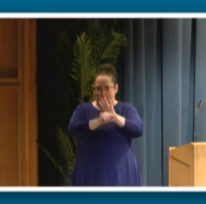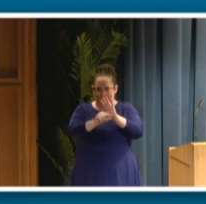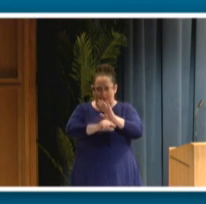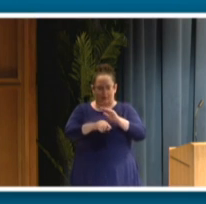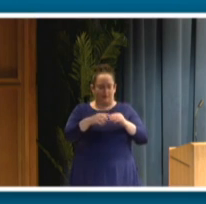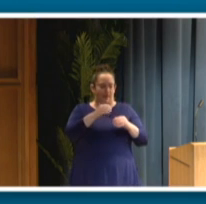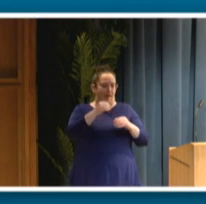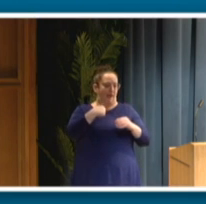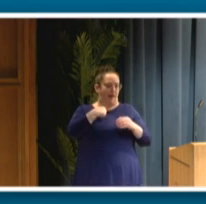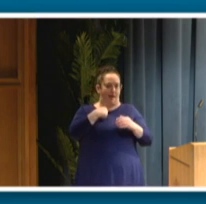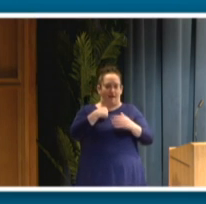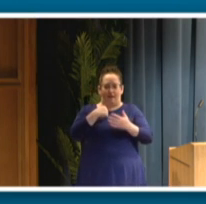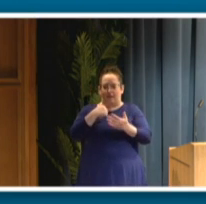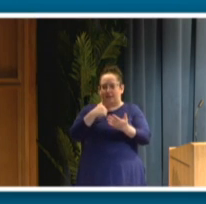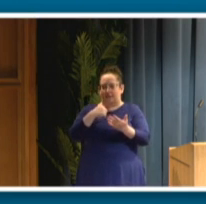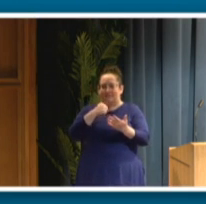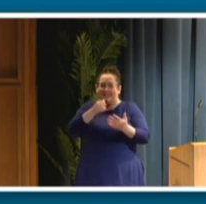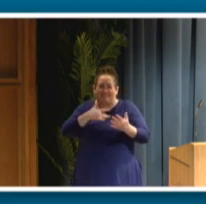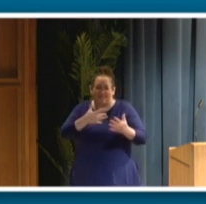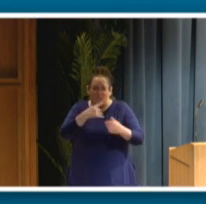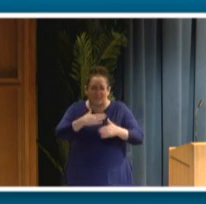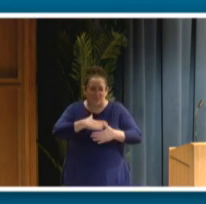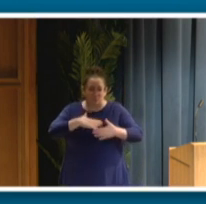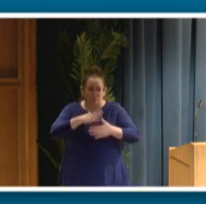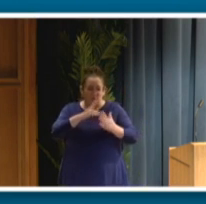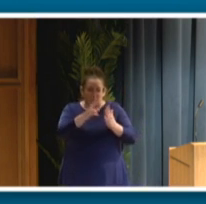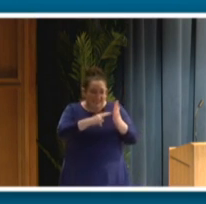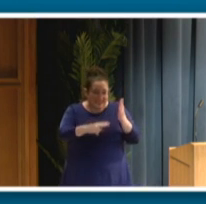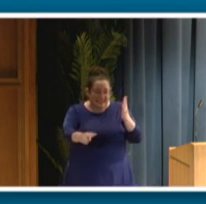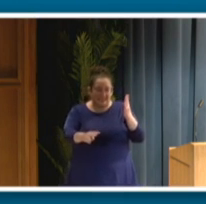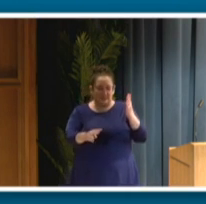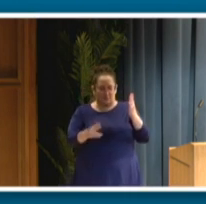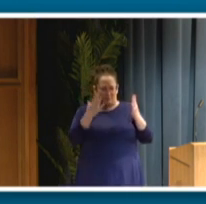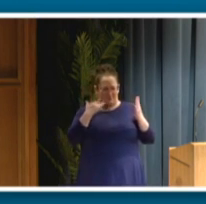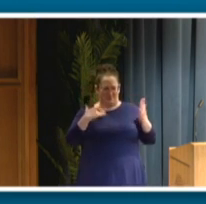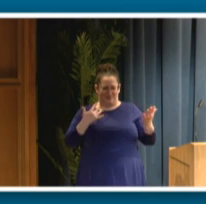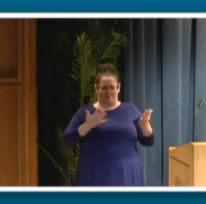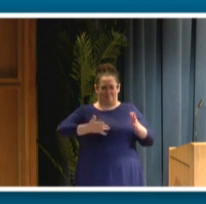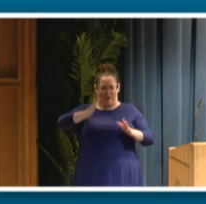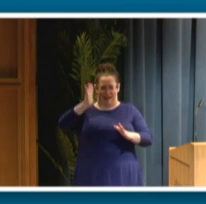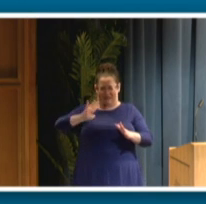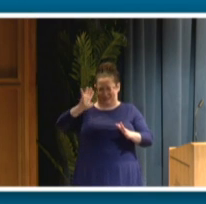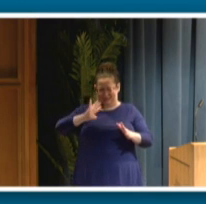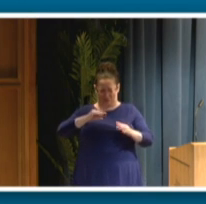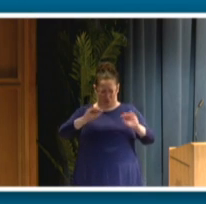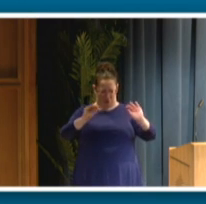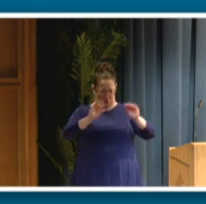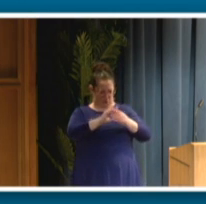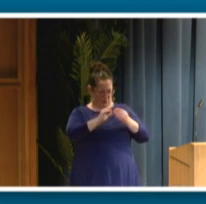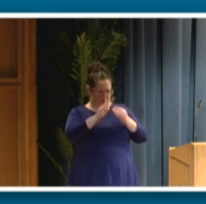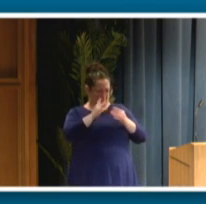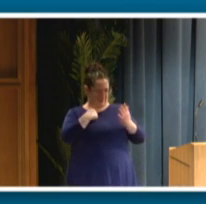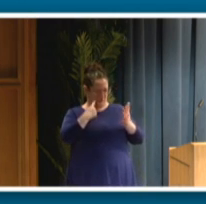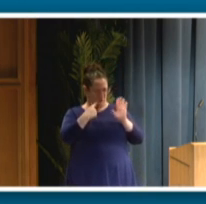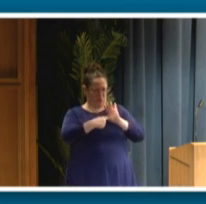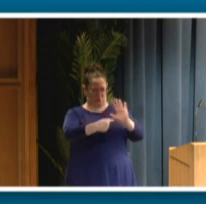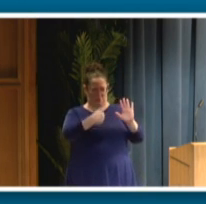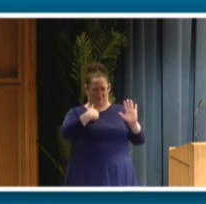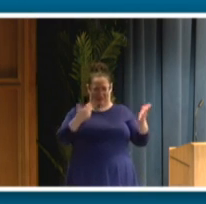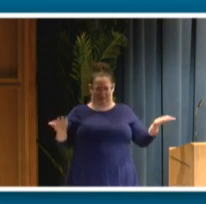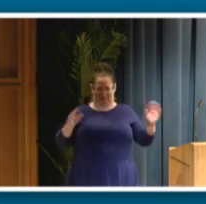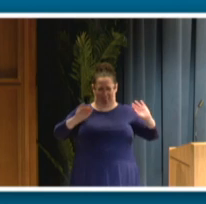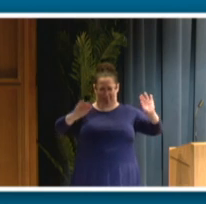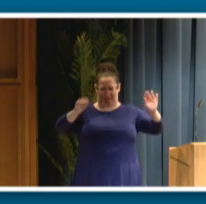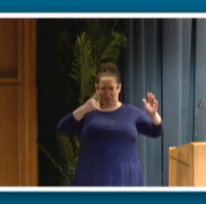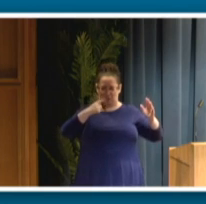an older brother. I did not like to read because reading was whack back then, right? It was like, you know, like it is what it is. Anyone who was raised in the